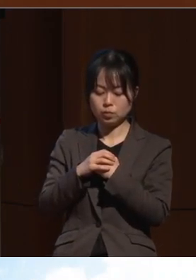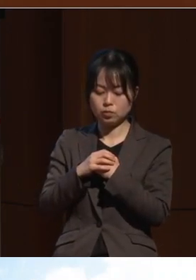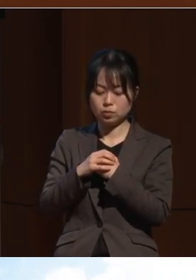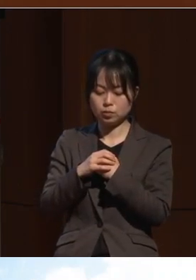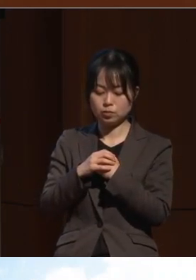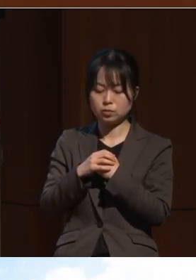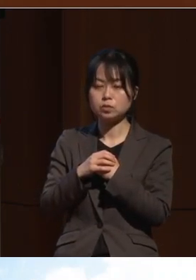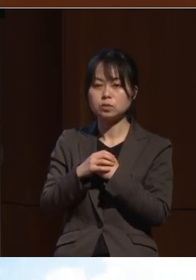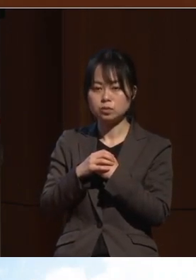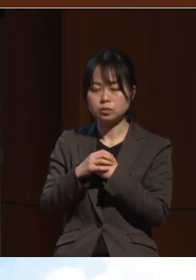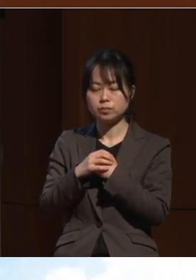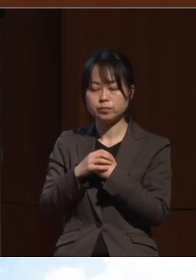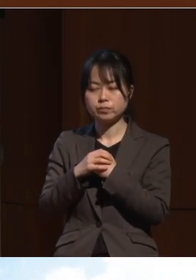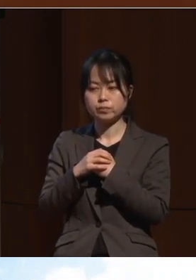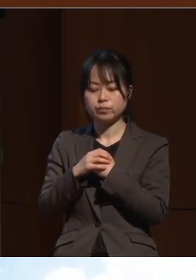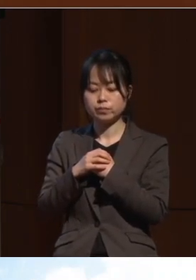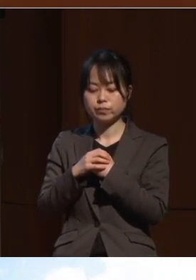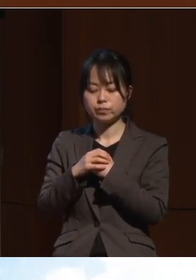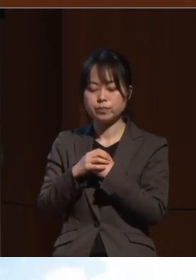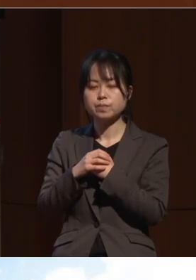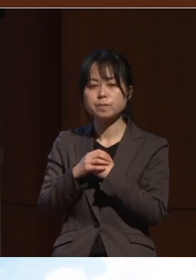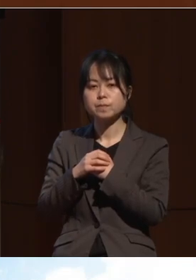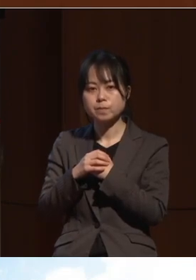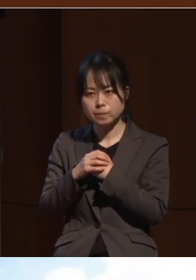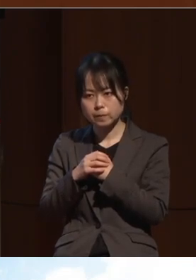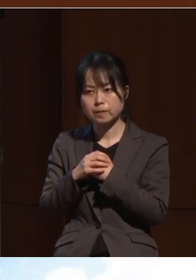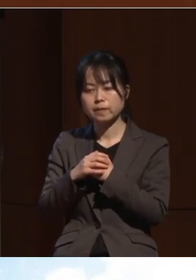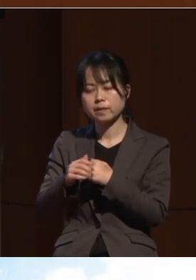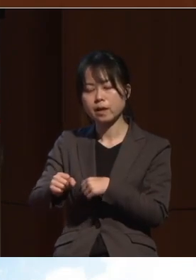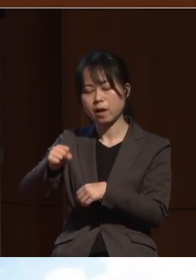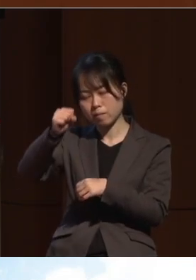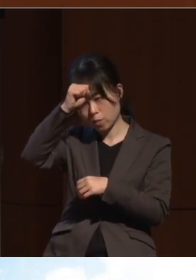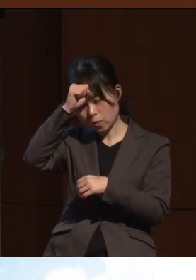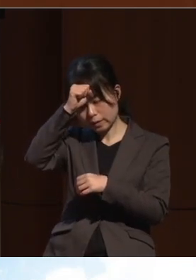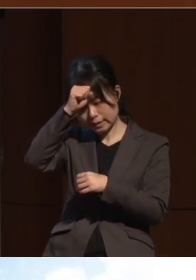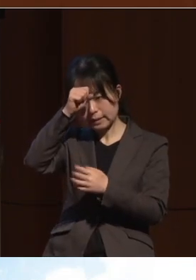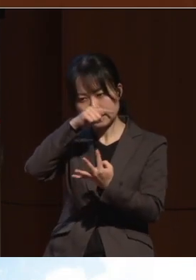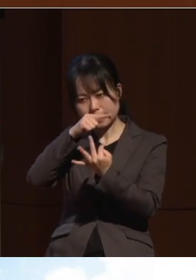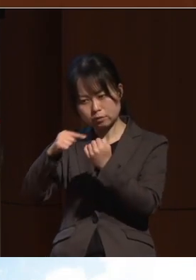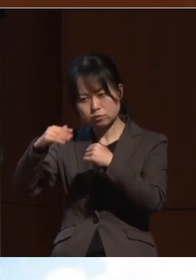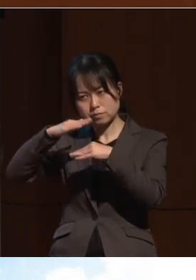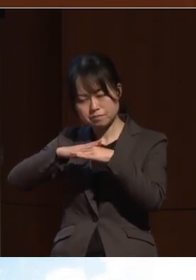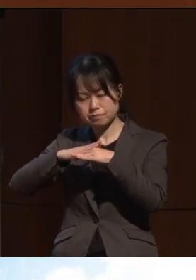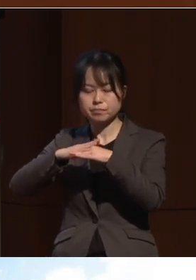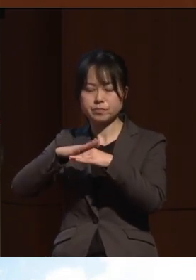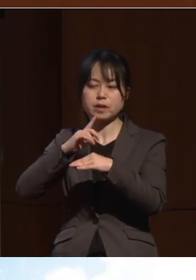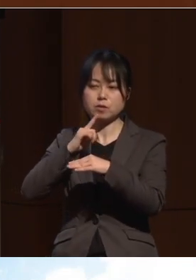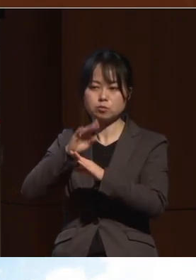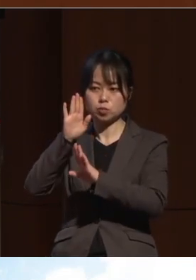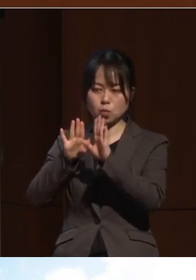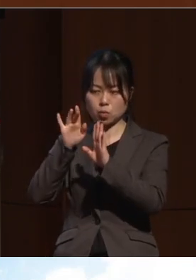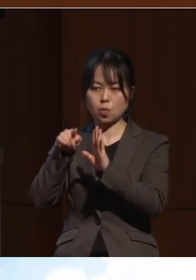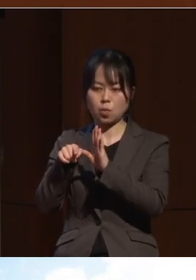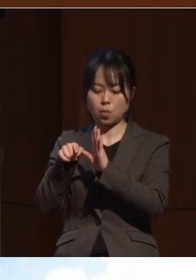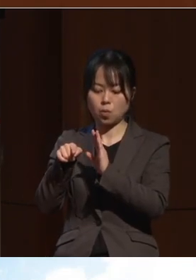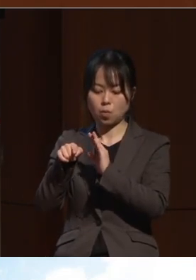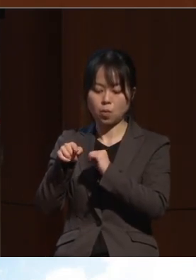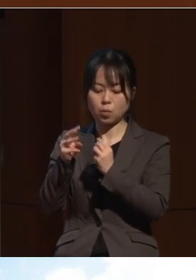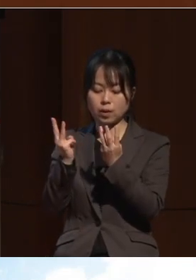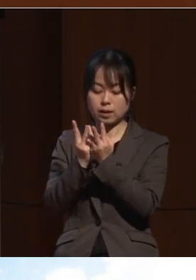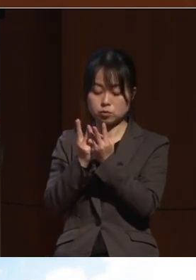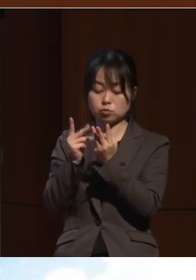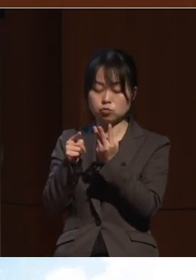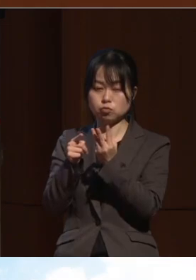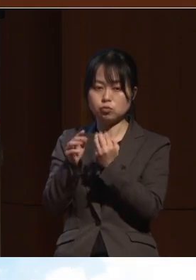that is multimorbidity, but there is increasing and will continue to increase to be that in the future.